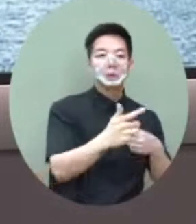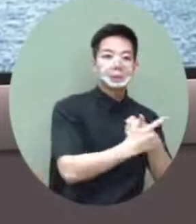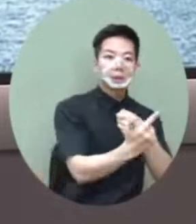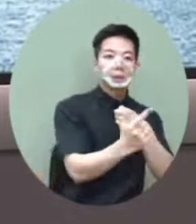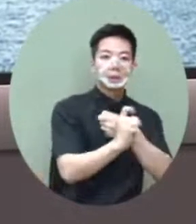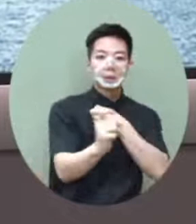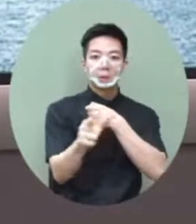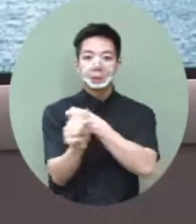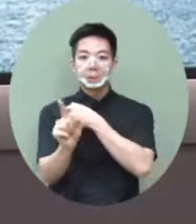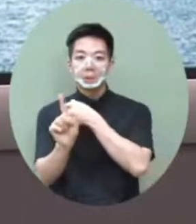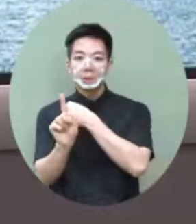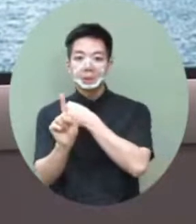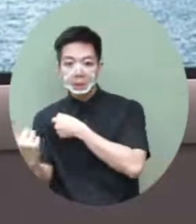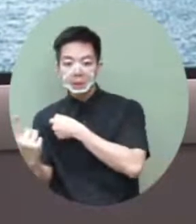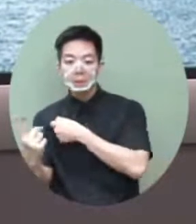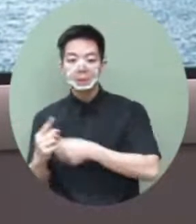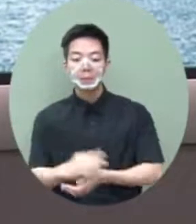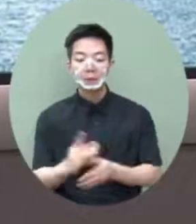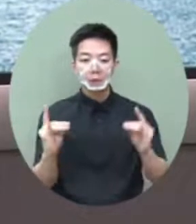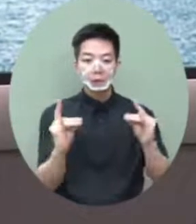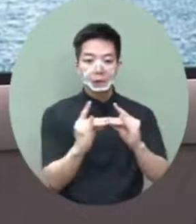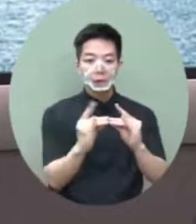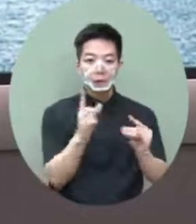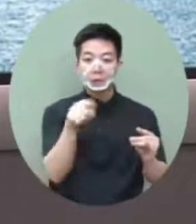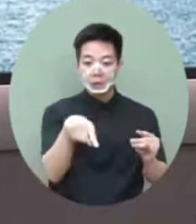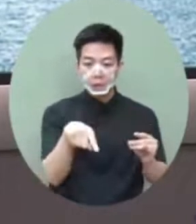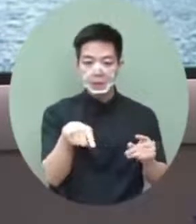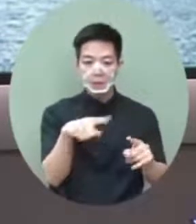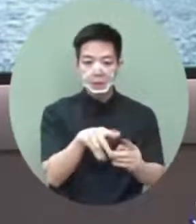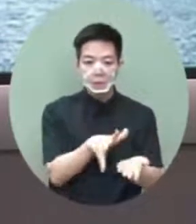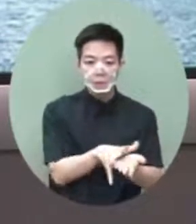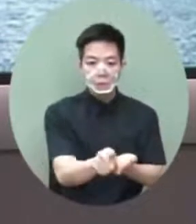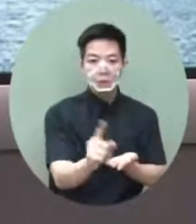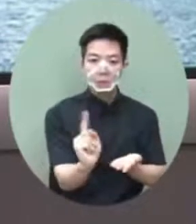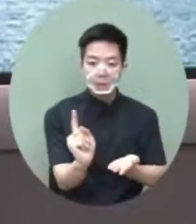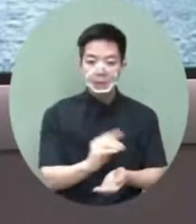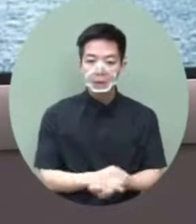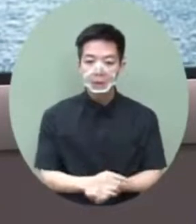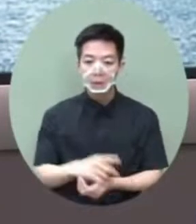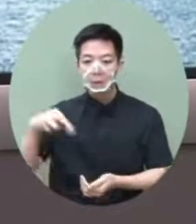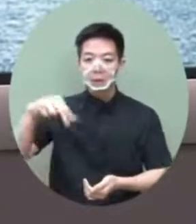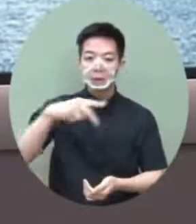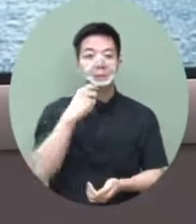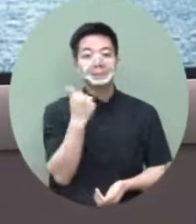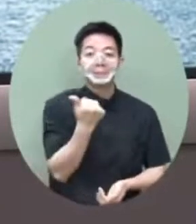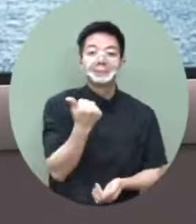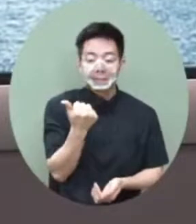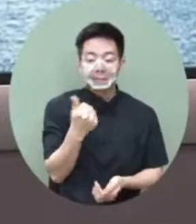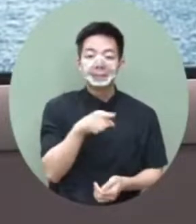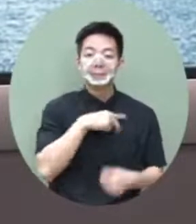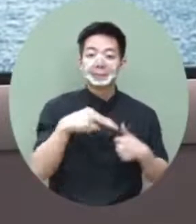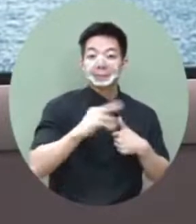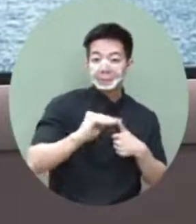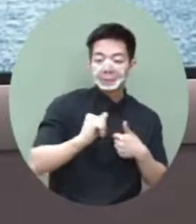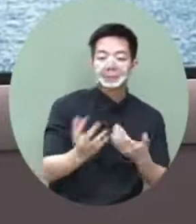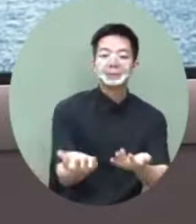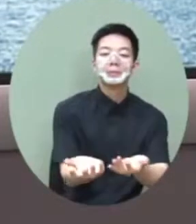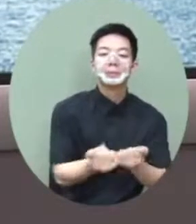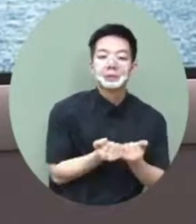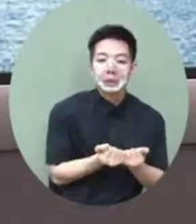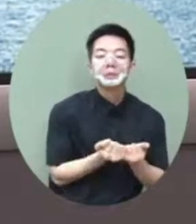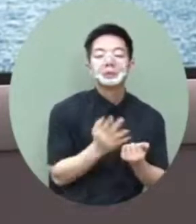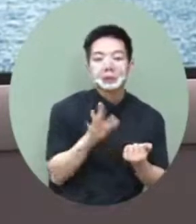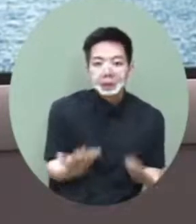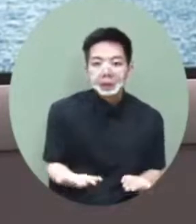for halls 8, 9, 10, and 11 of Asia World Expo, originally 1,000 beds